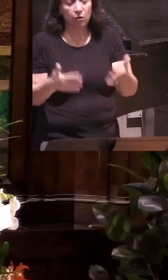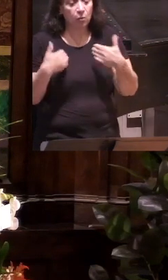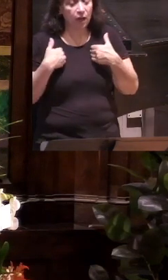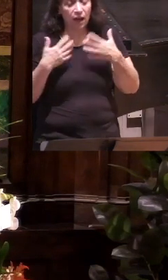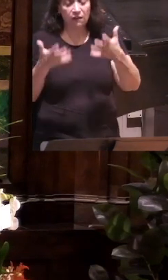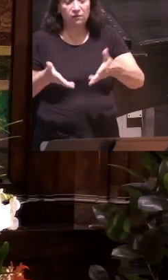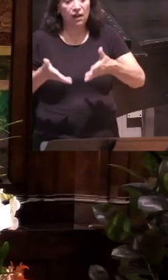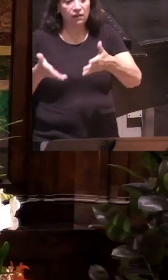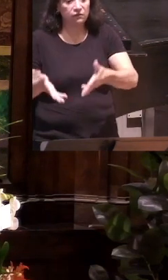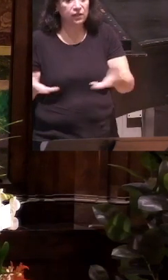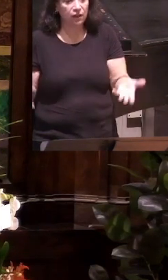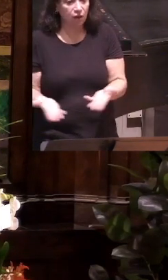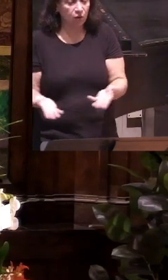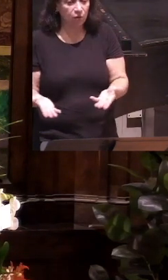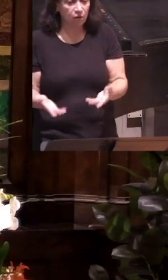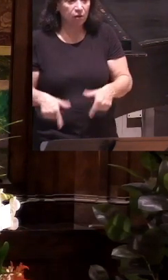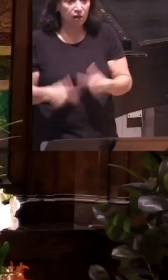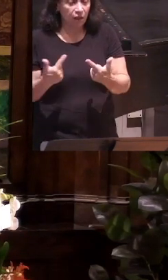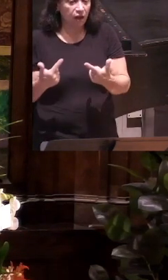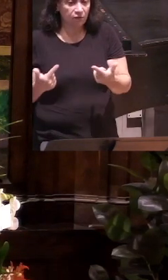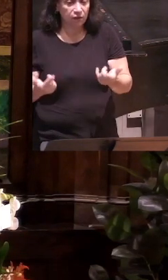have upon this earth,